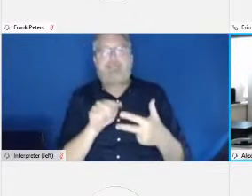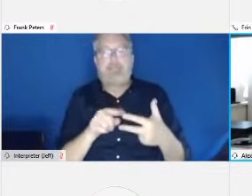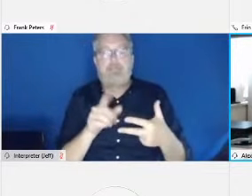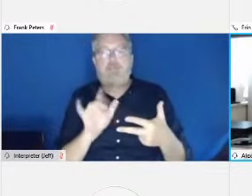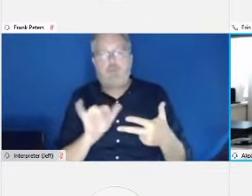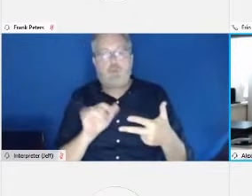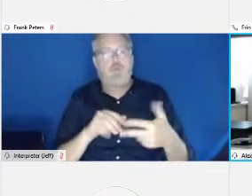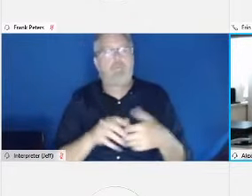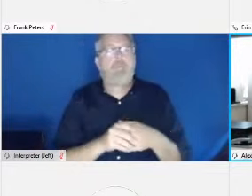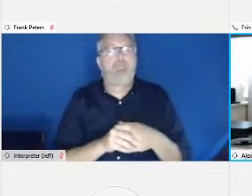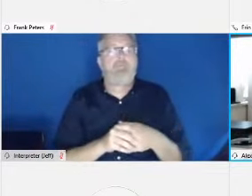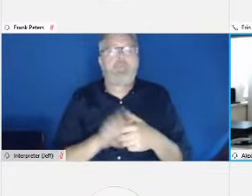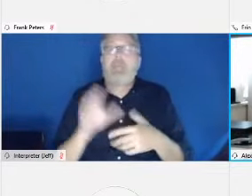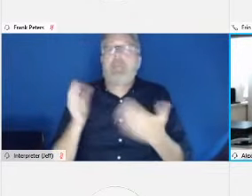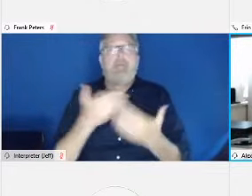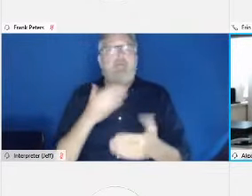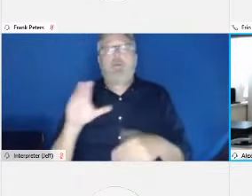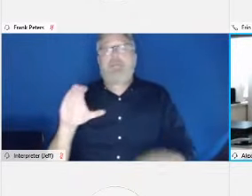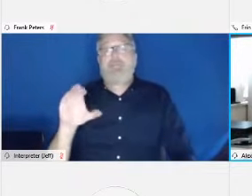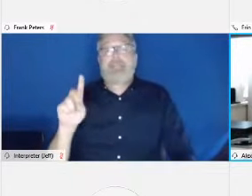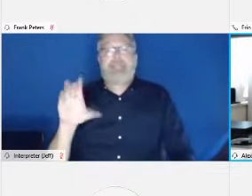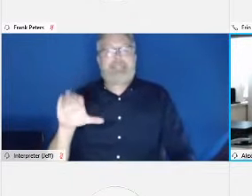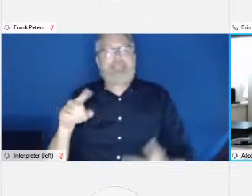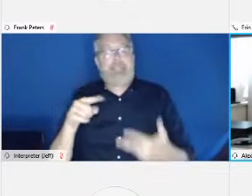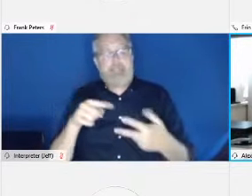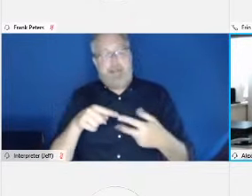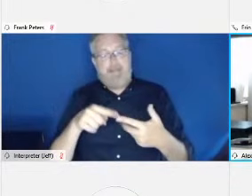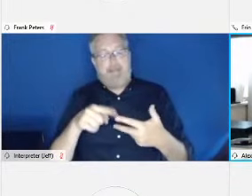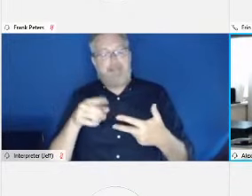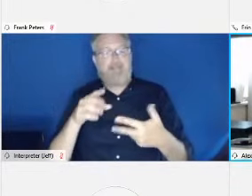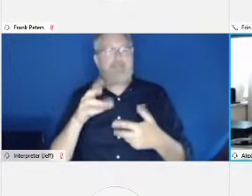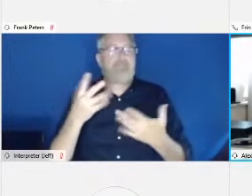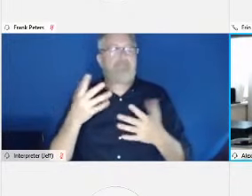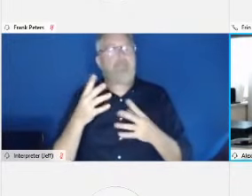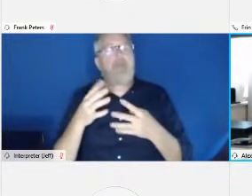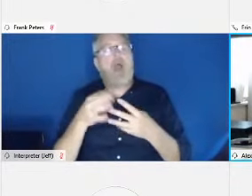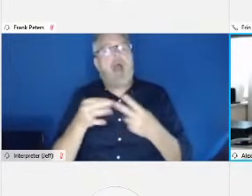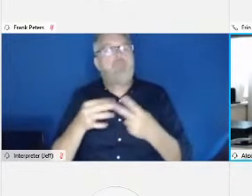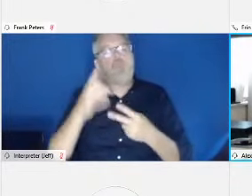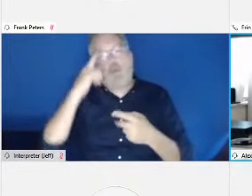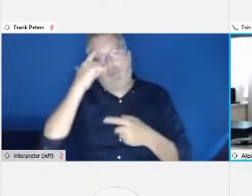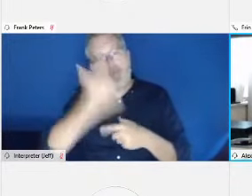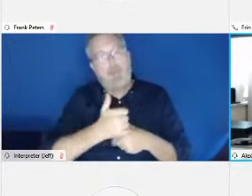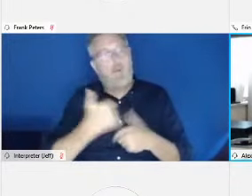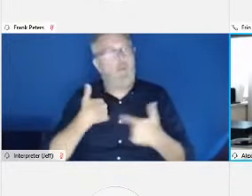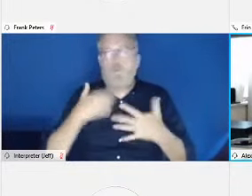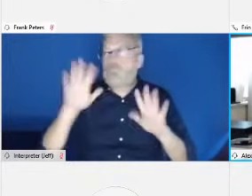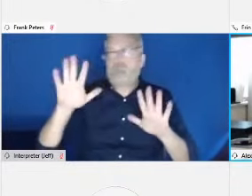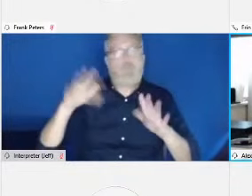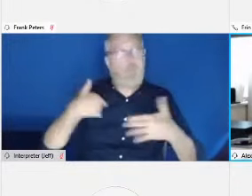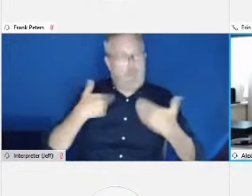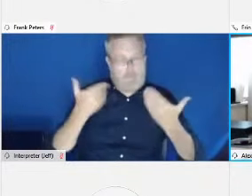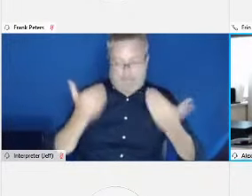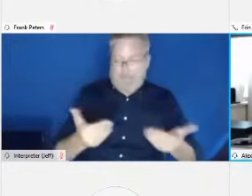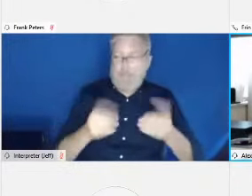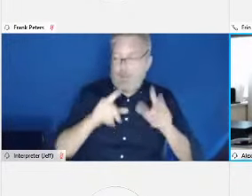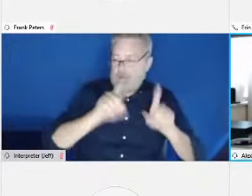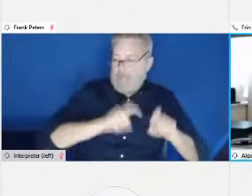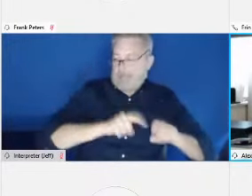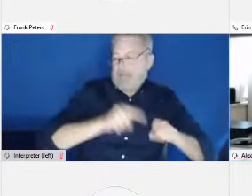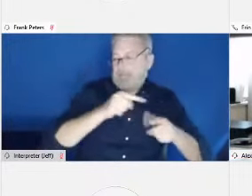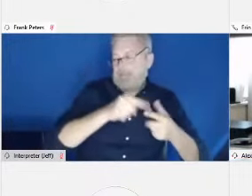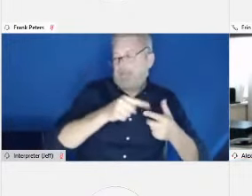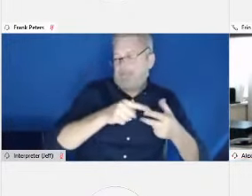in the guidelines from the CDC making optional, we continue to test those negatives as they're part of that contact